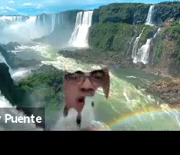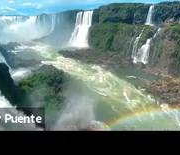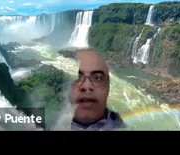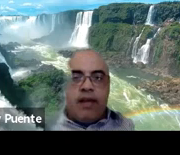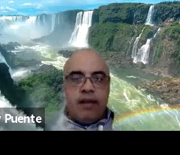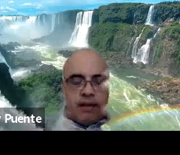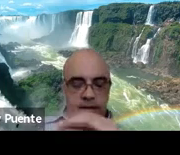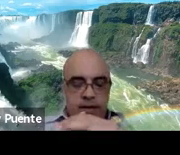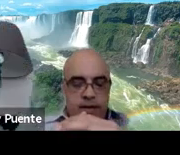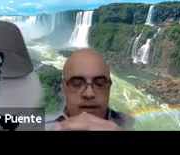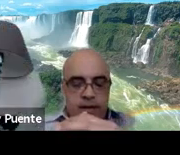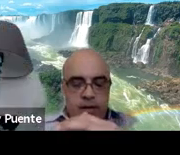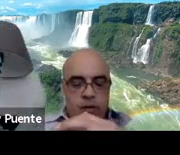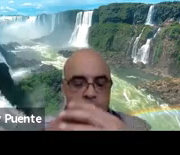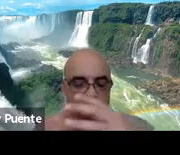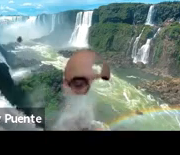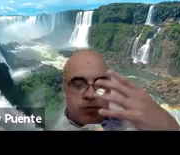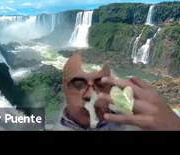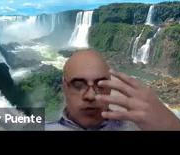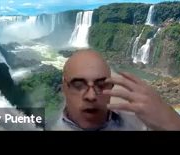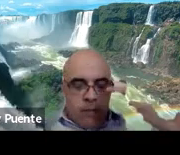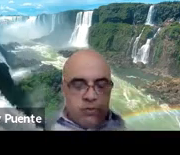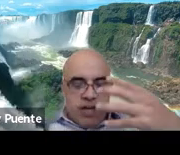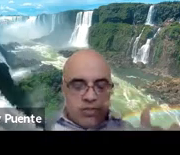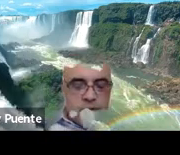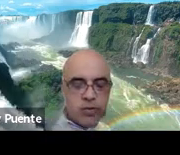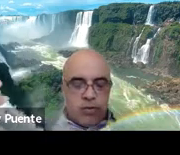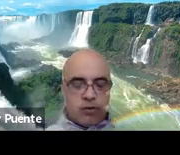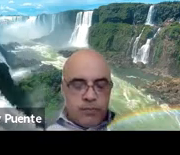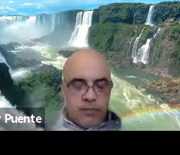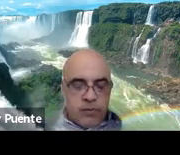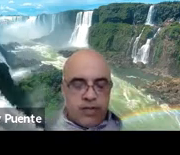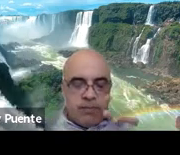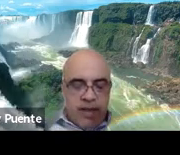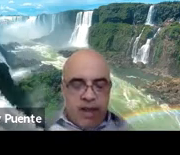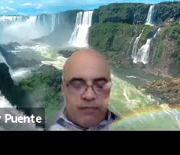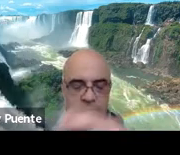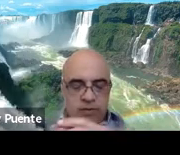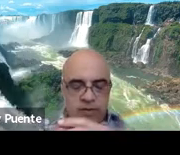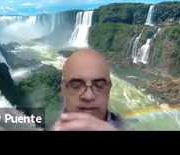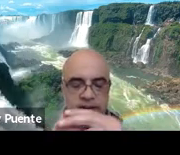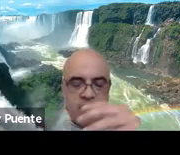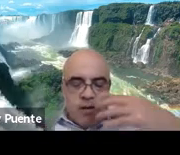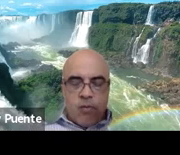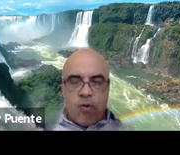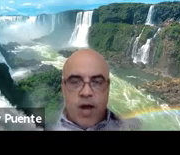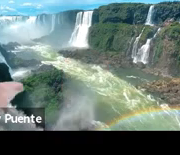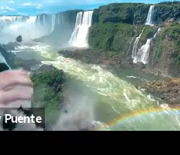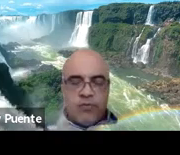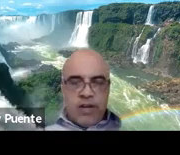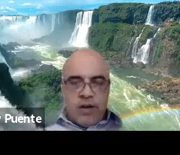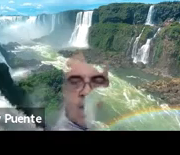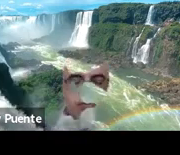more likely or more observational learning behavior. So again,